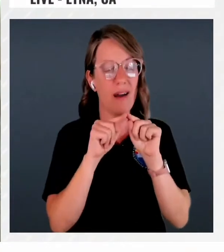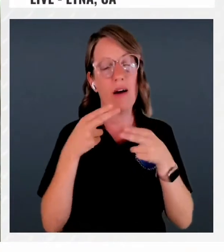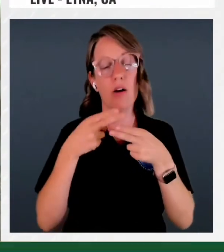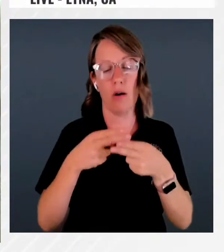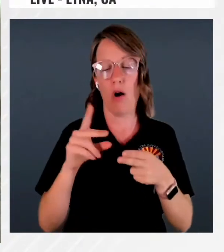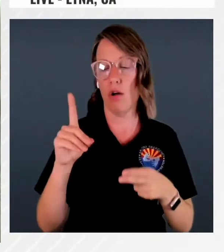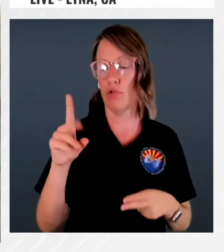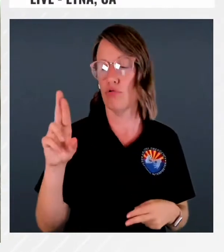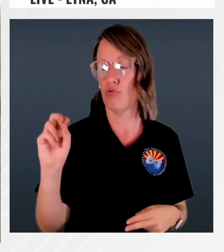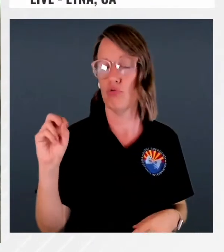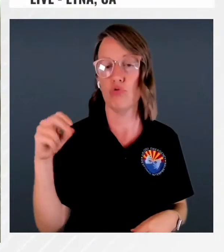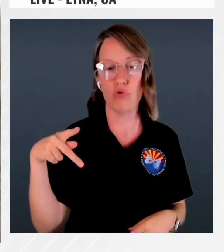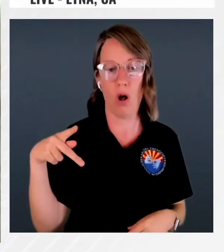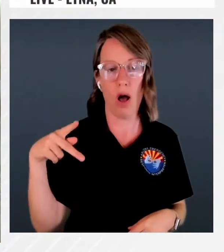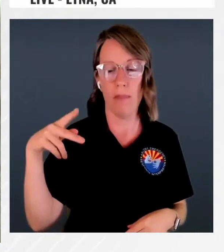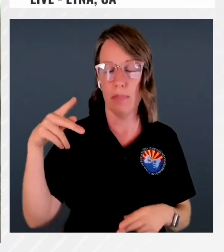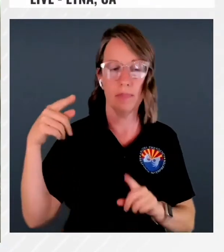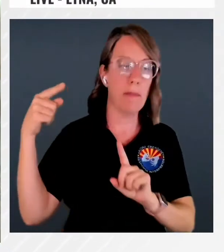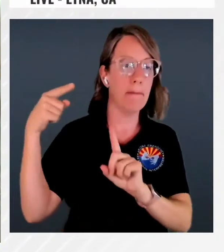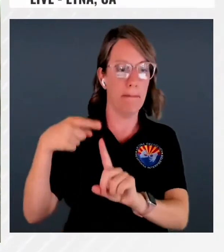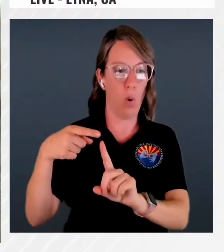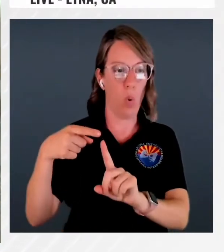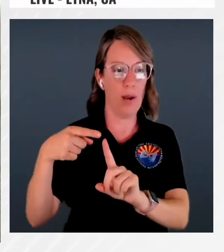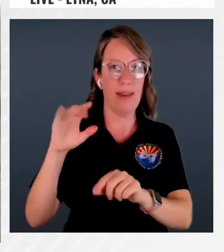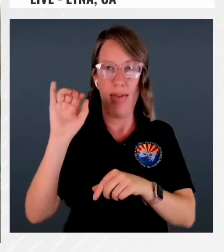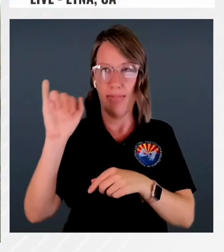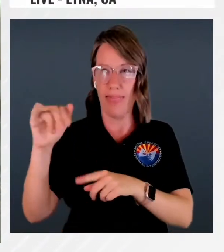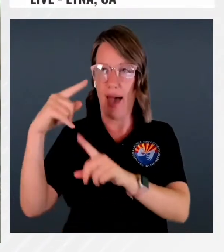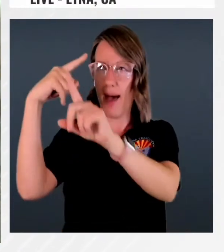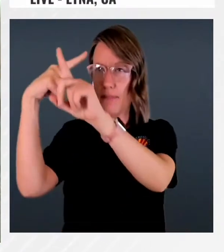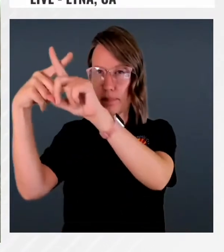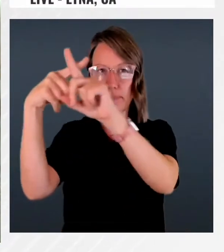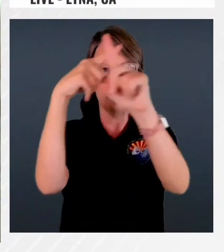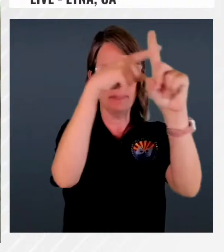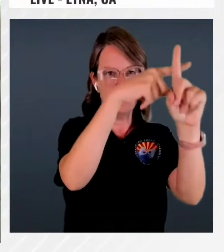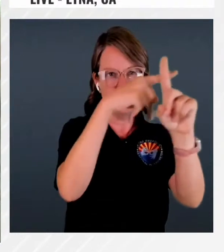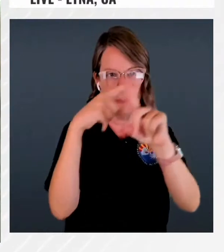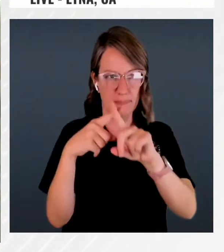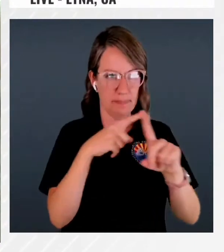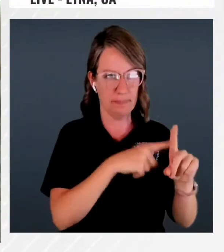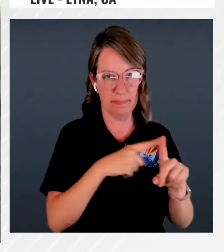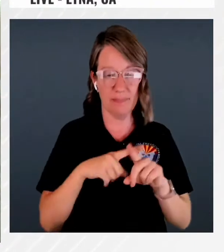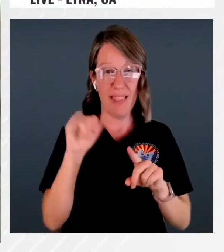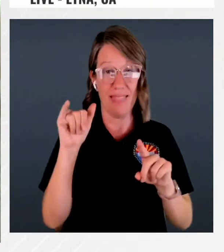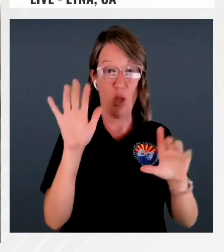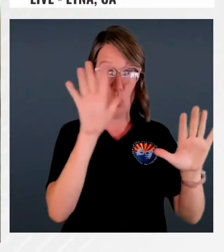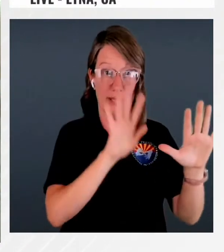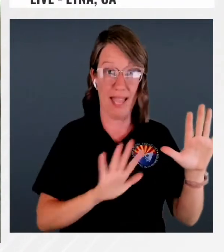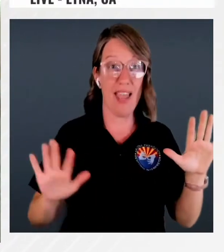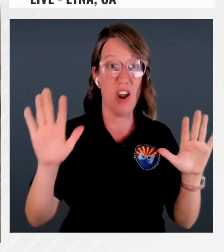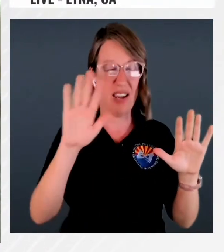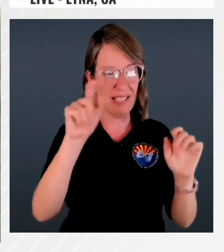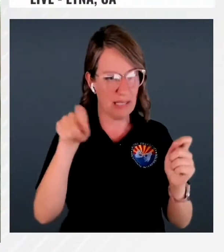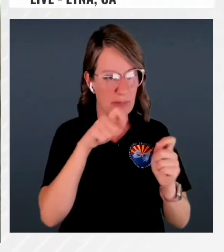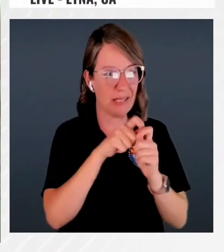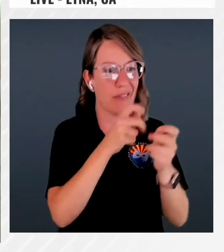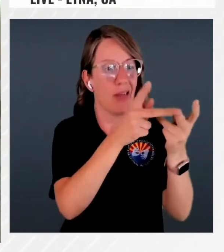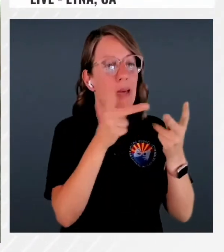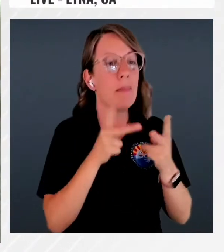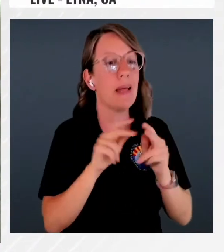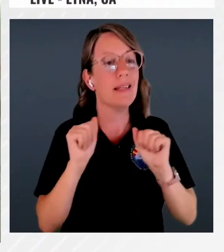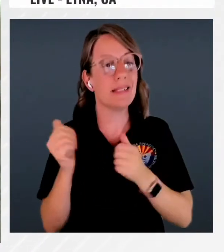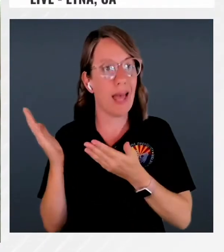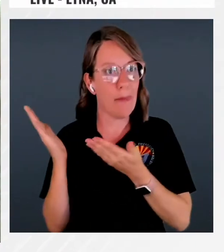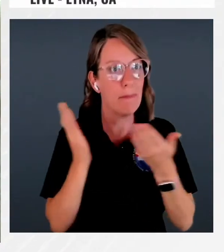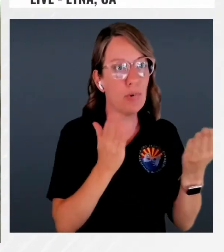on our map of an area out on our fire ground that we can either store equipment or have a